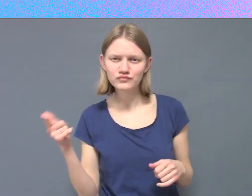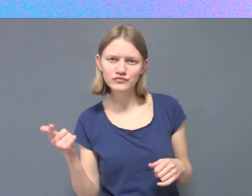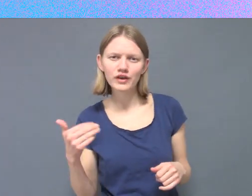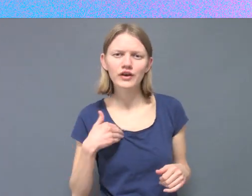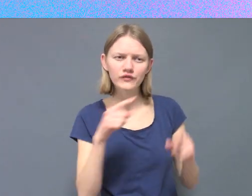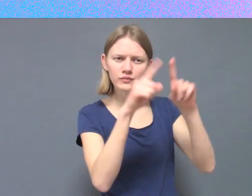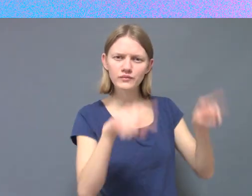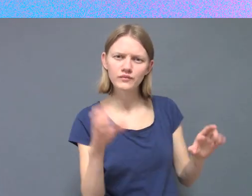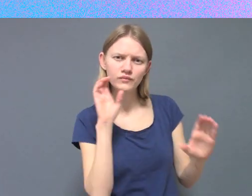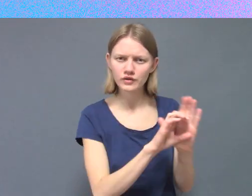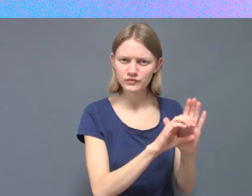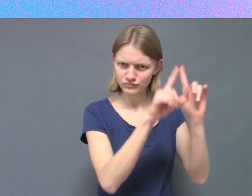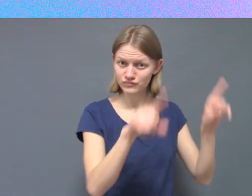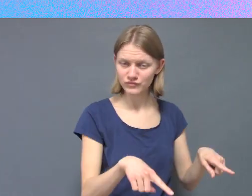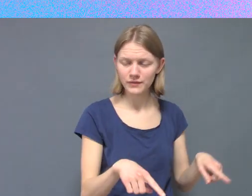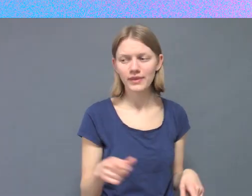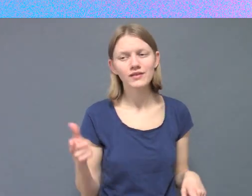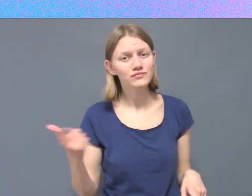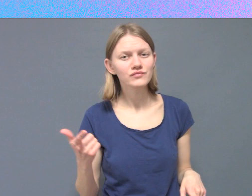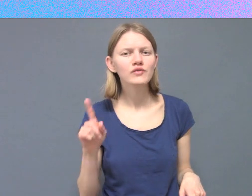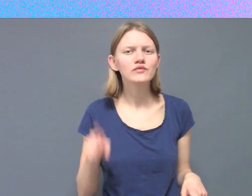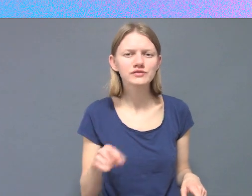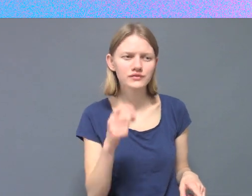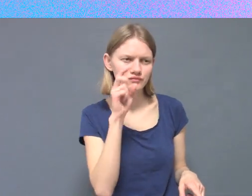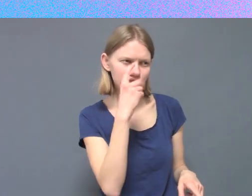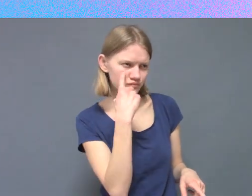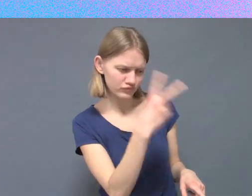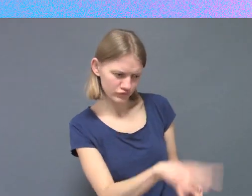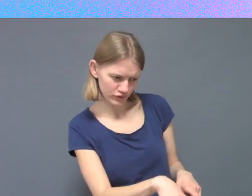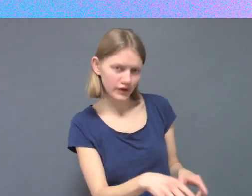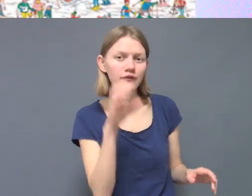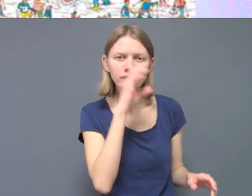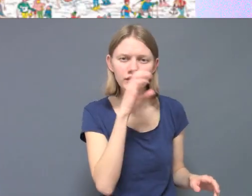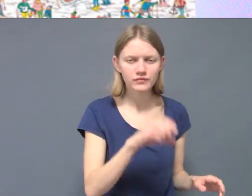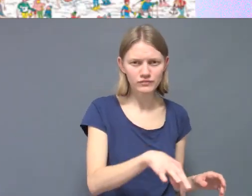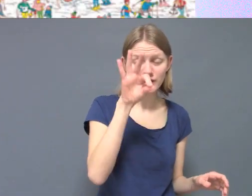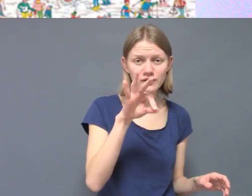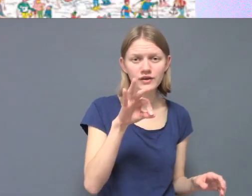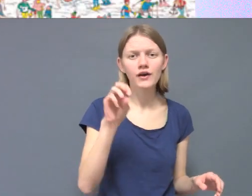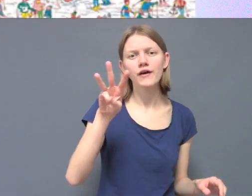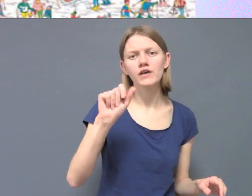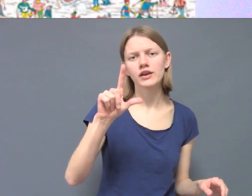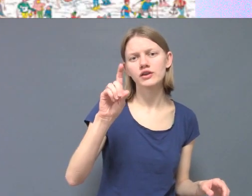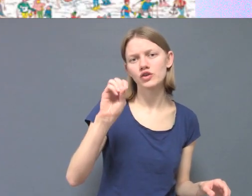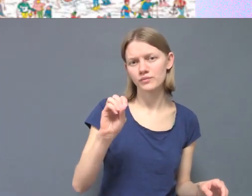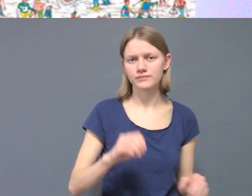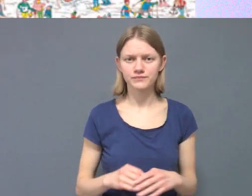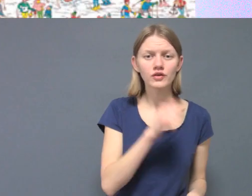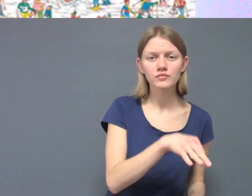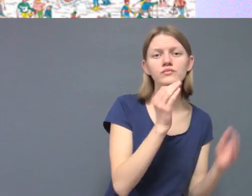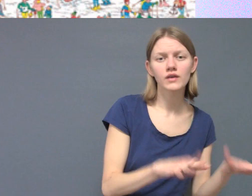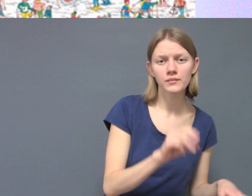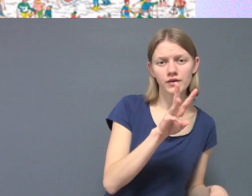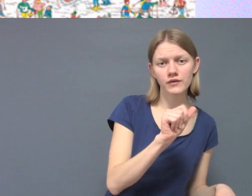example. Assume that Alice and Bob are both challenged to find Waldo in the following picture, and